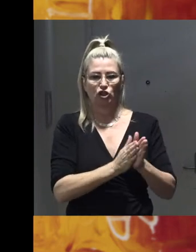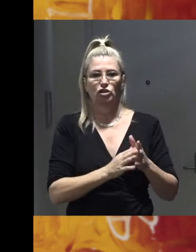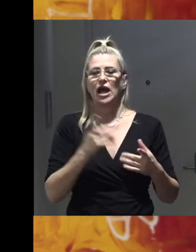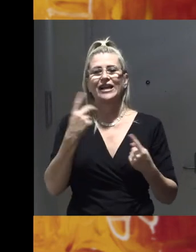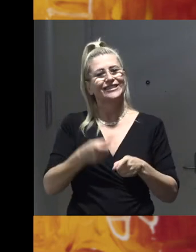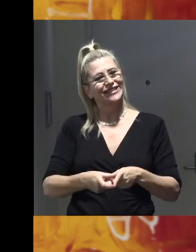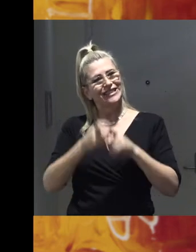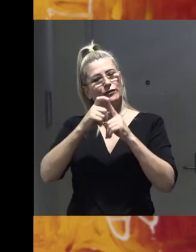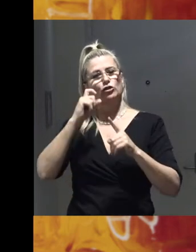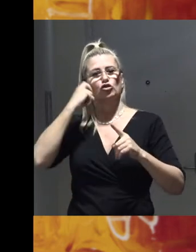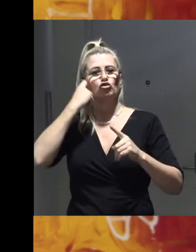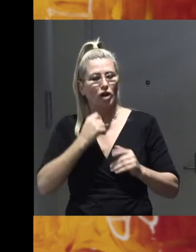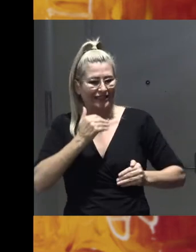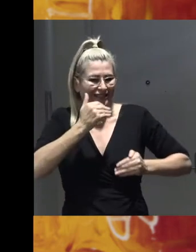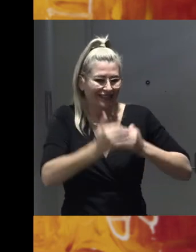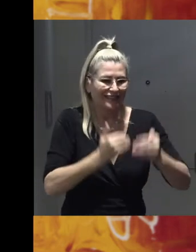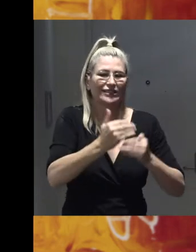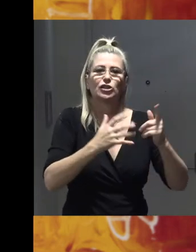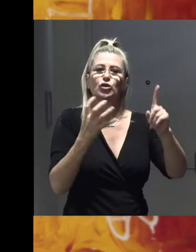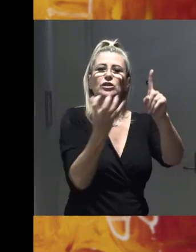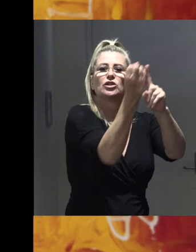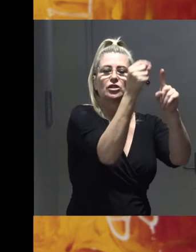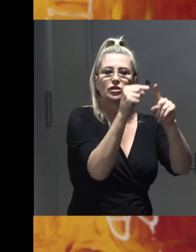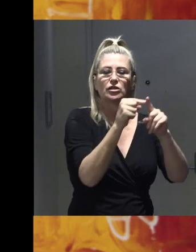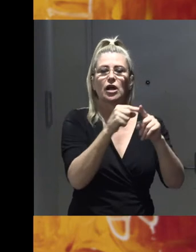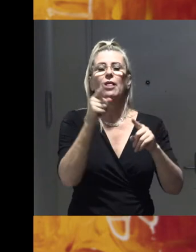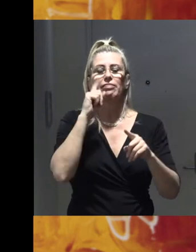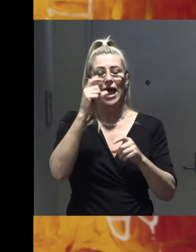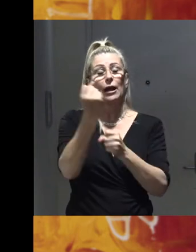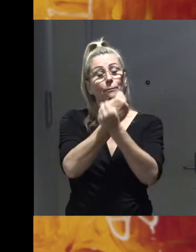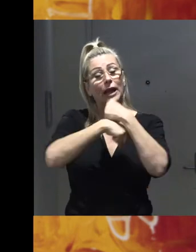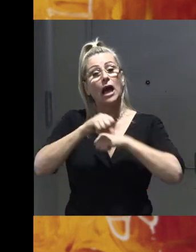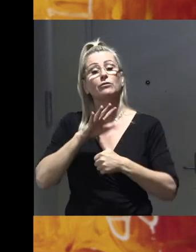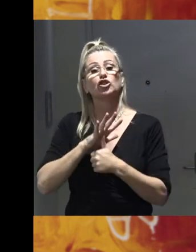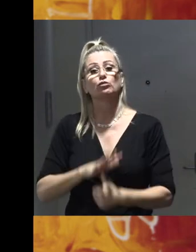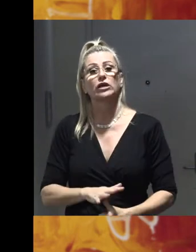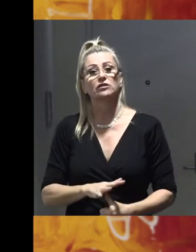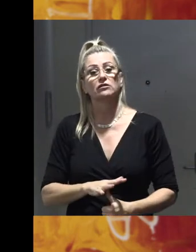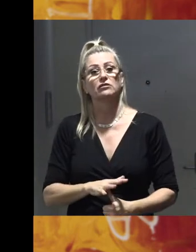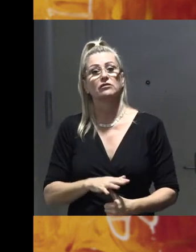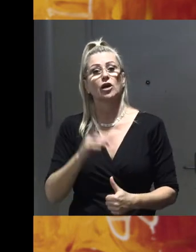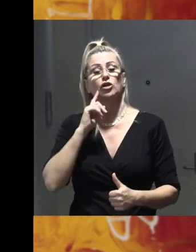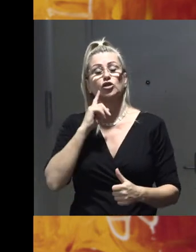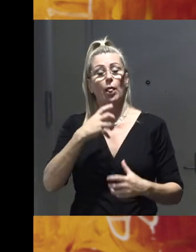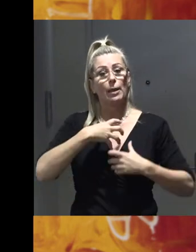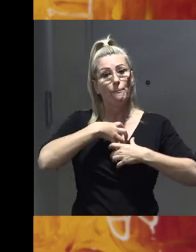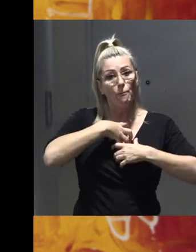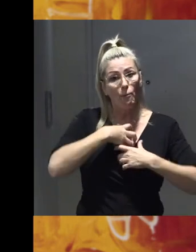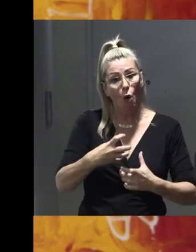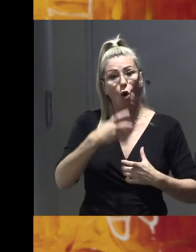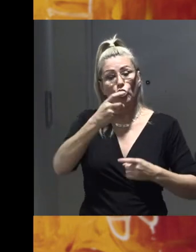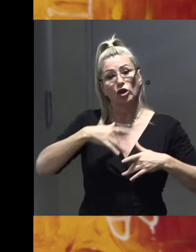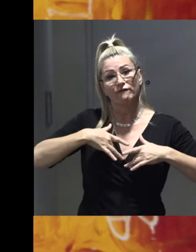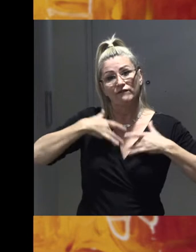the desired state or experience gives rise to depression. So the greater the discrepancy someone feels from the